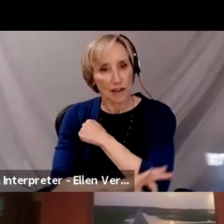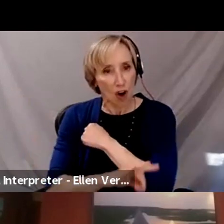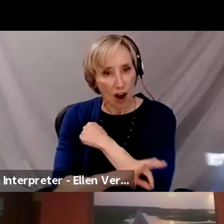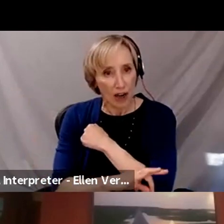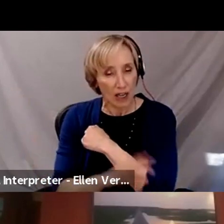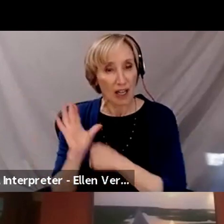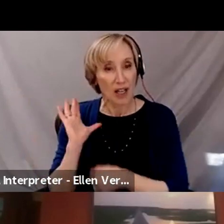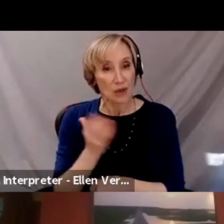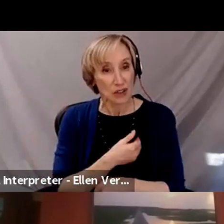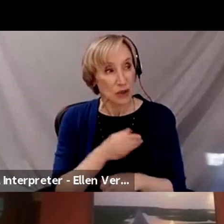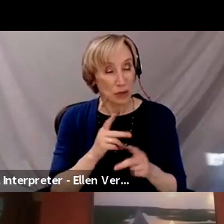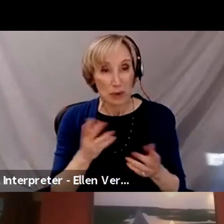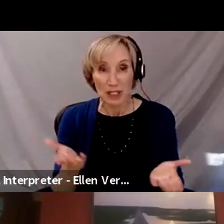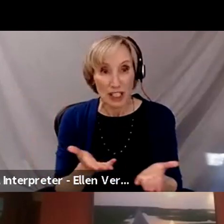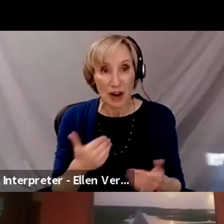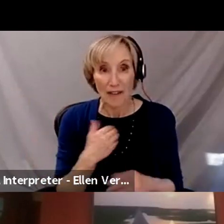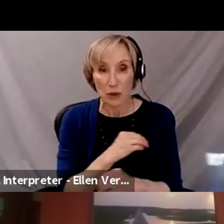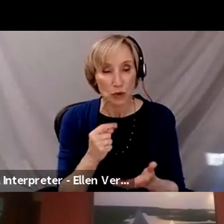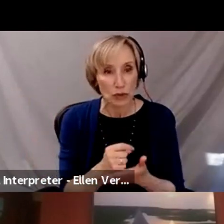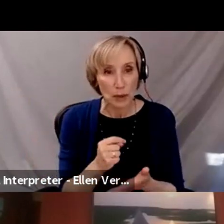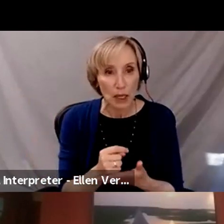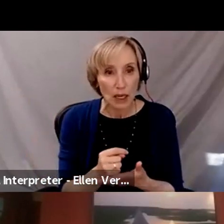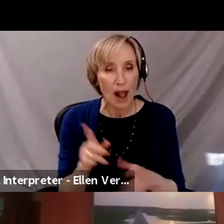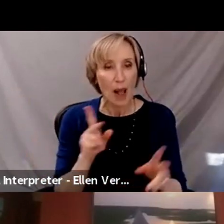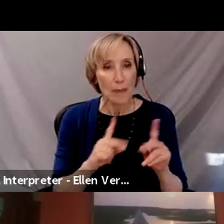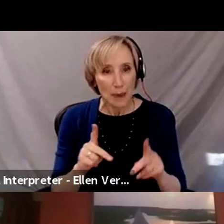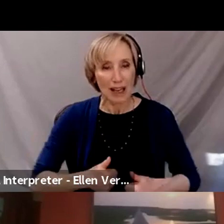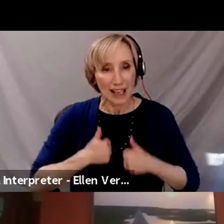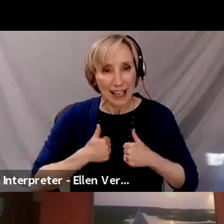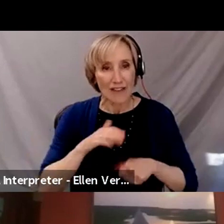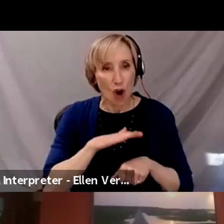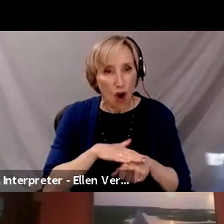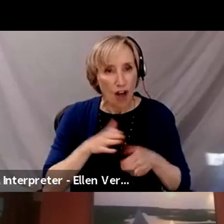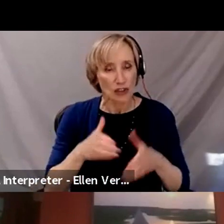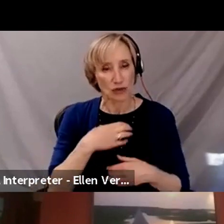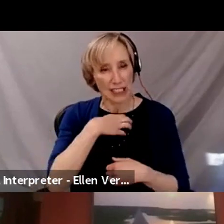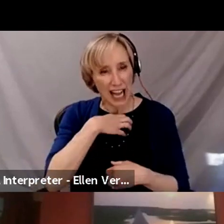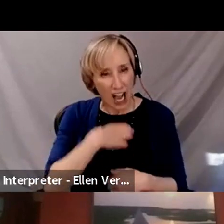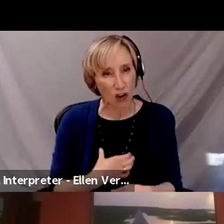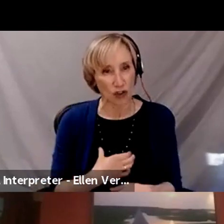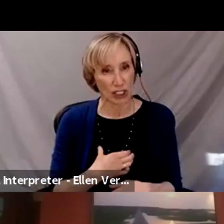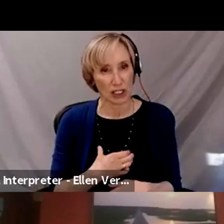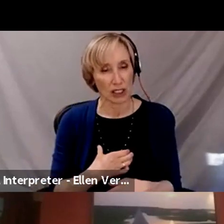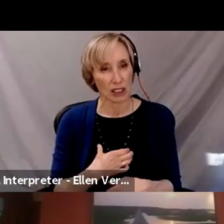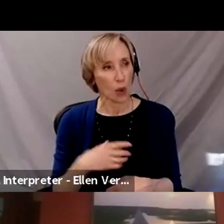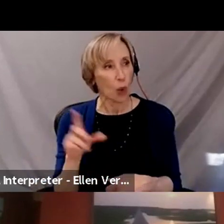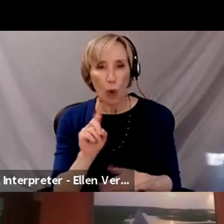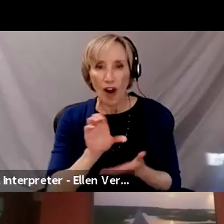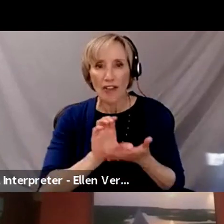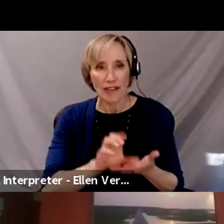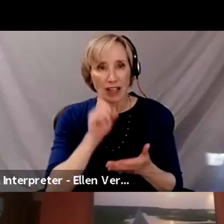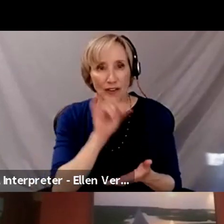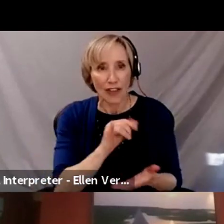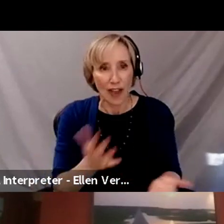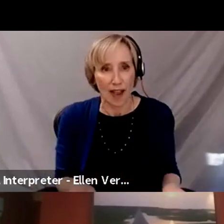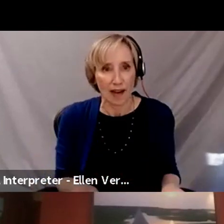people go without treatment. And I'll probably dive into that more in the last question, but yeah,